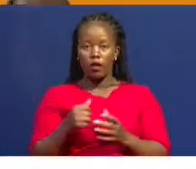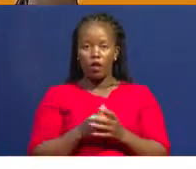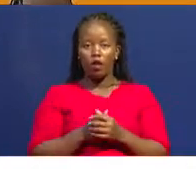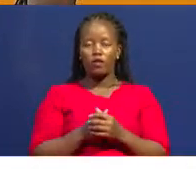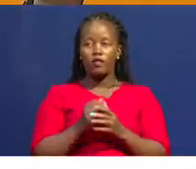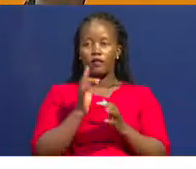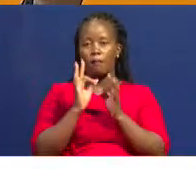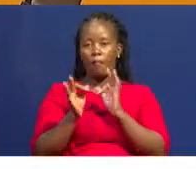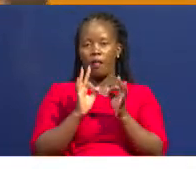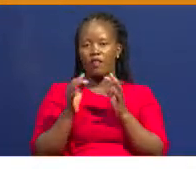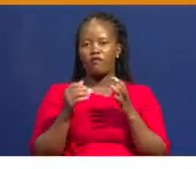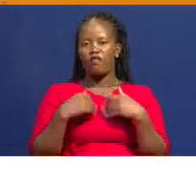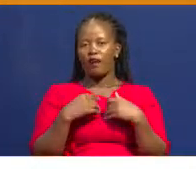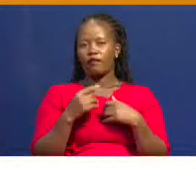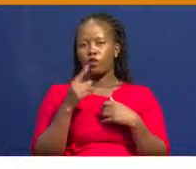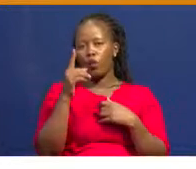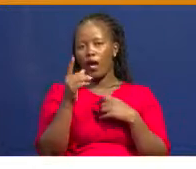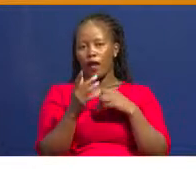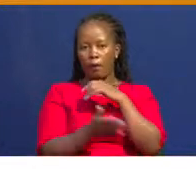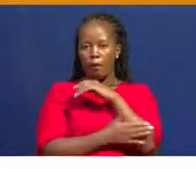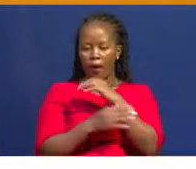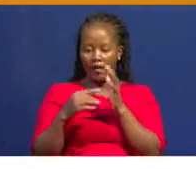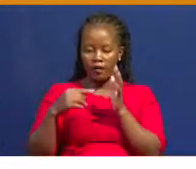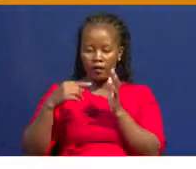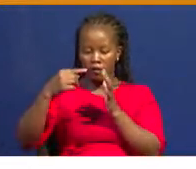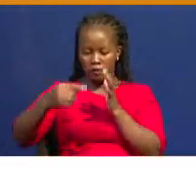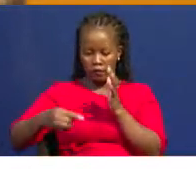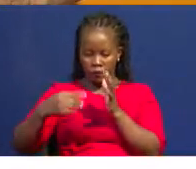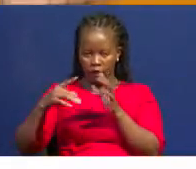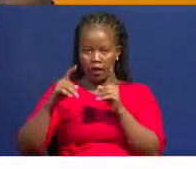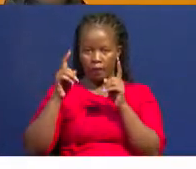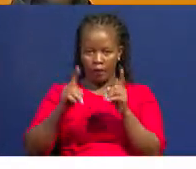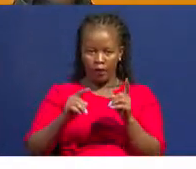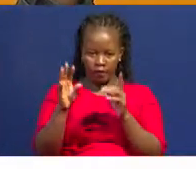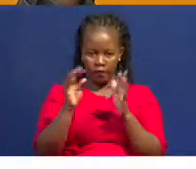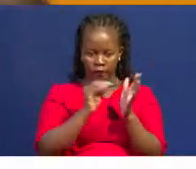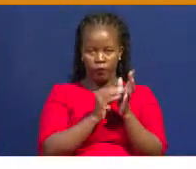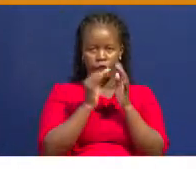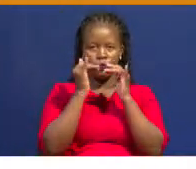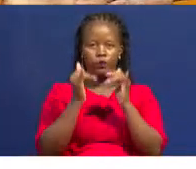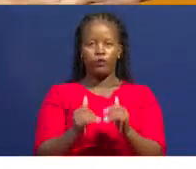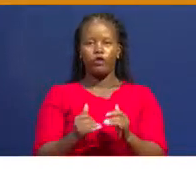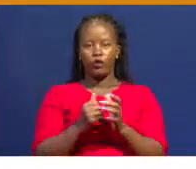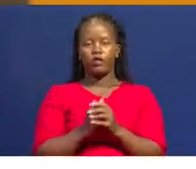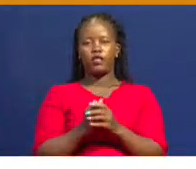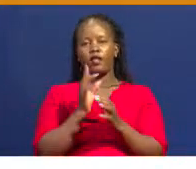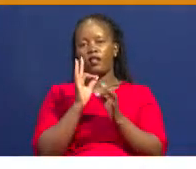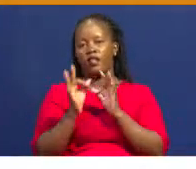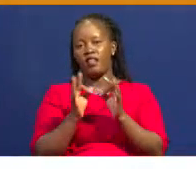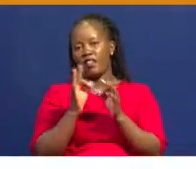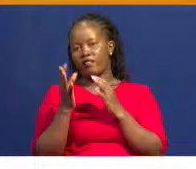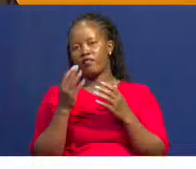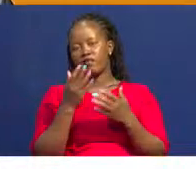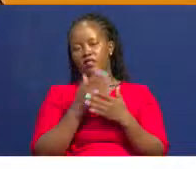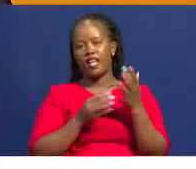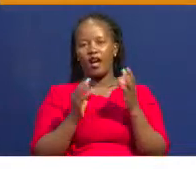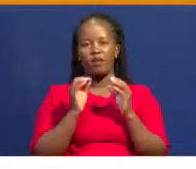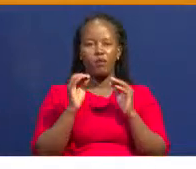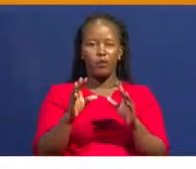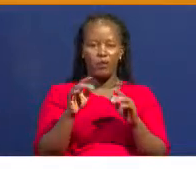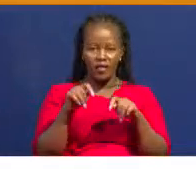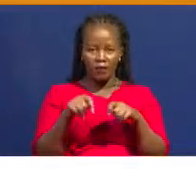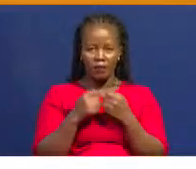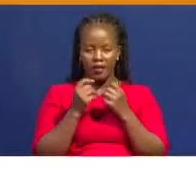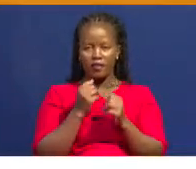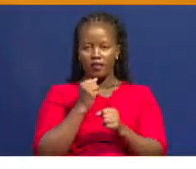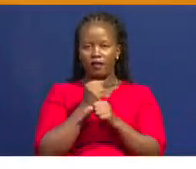had worn-out tires, you have to go and fit new tires. If you had lamps which had broken and were not even functional, you must